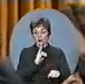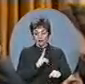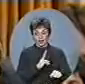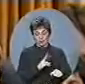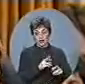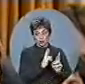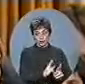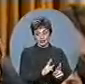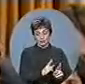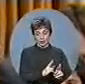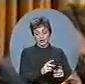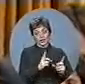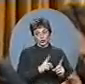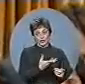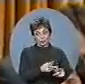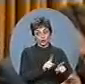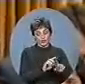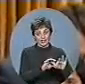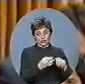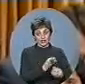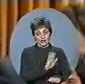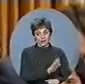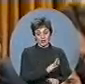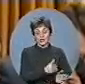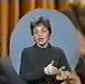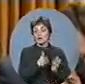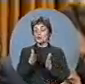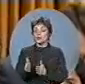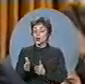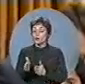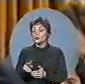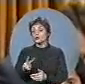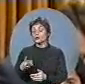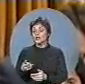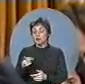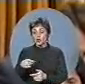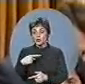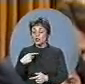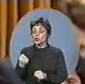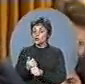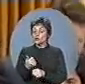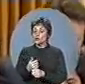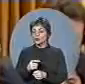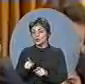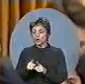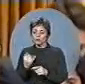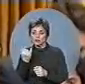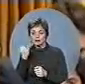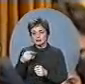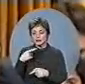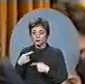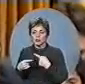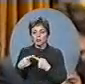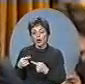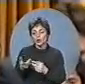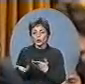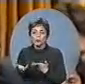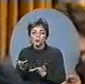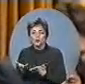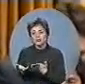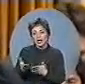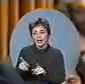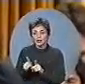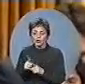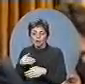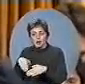but second, the political insinuation that this side of the House would make its decisions on a matter of public